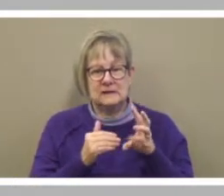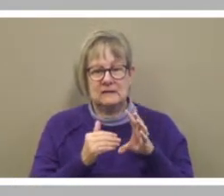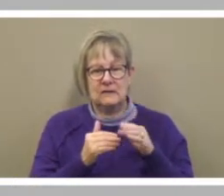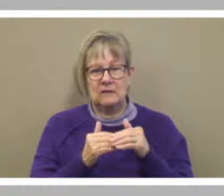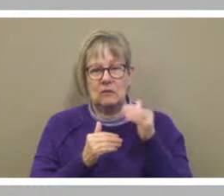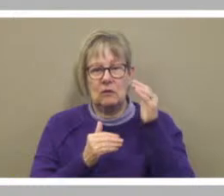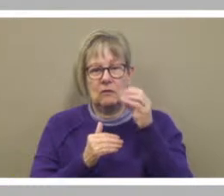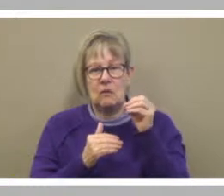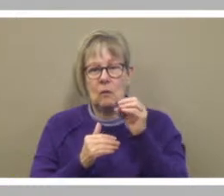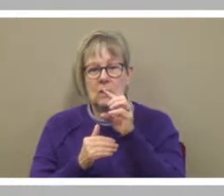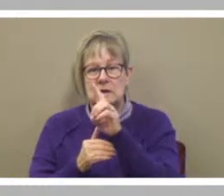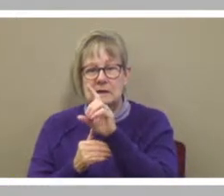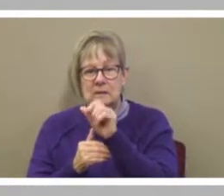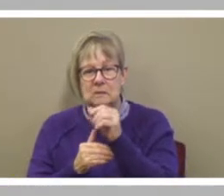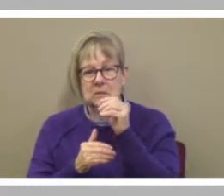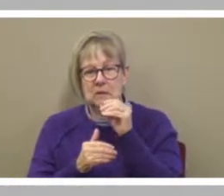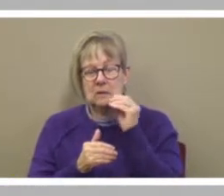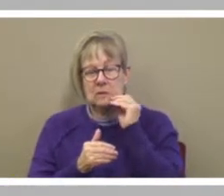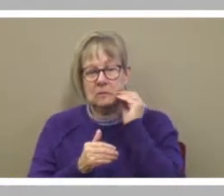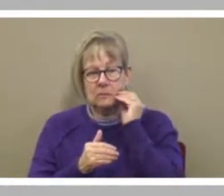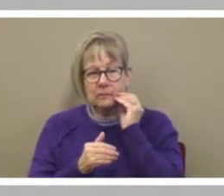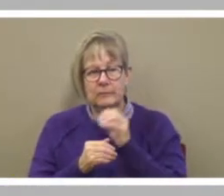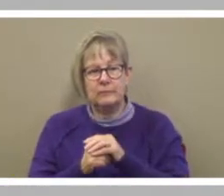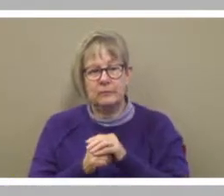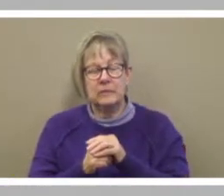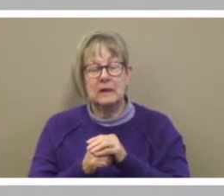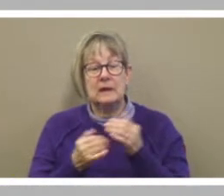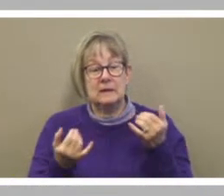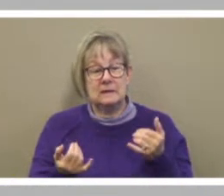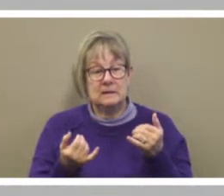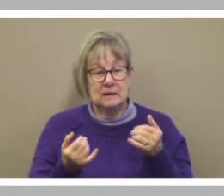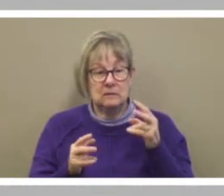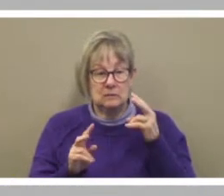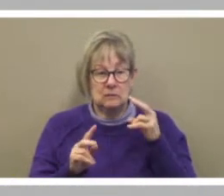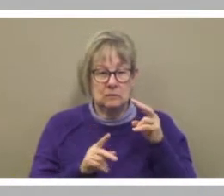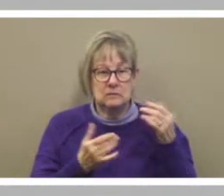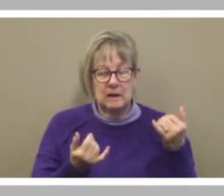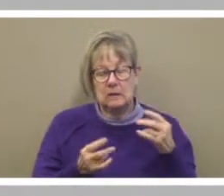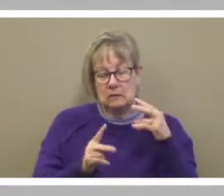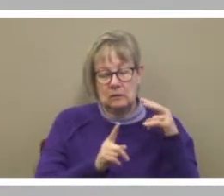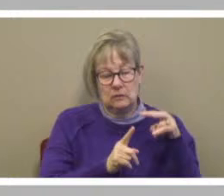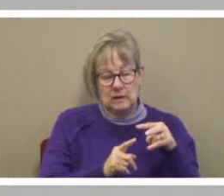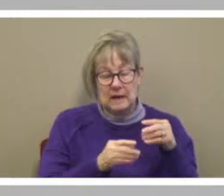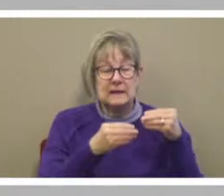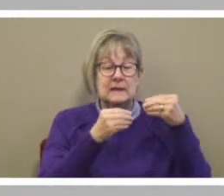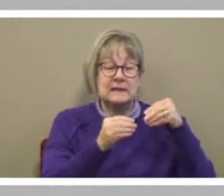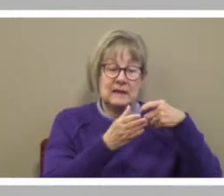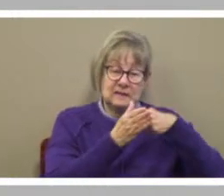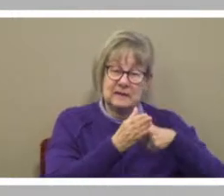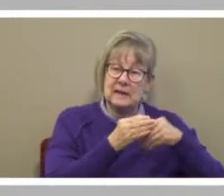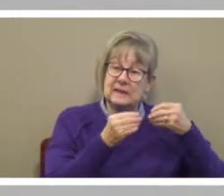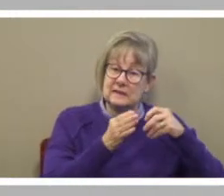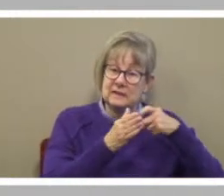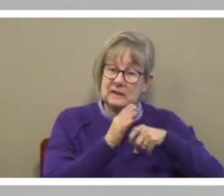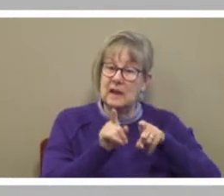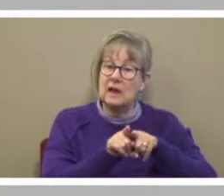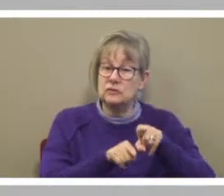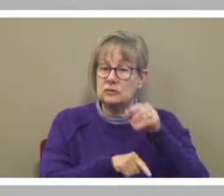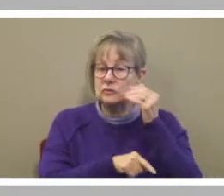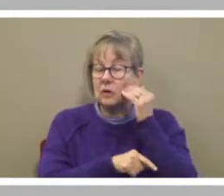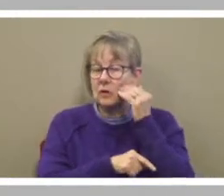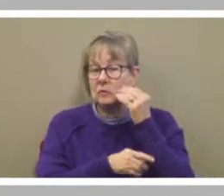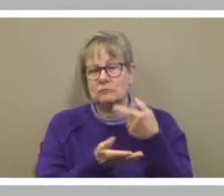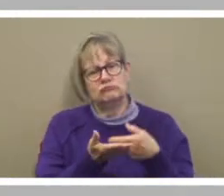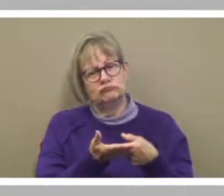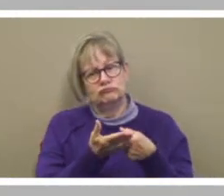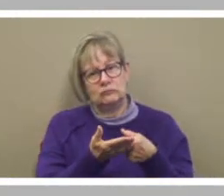and disabled homesteads. So now let's look at sales tax. So sales tax, as you know, and we've talked about, is